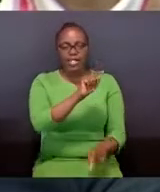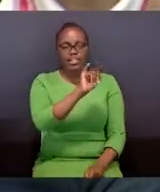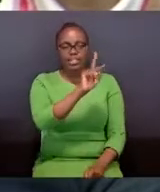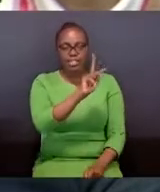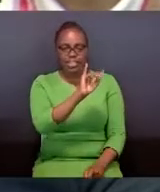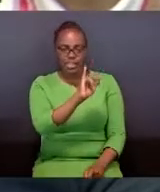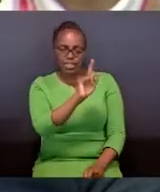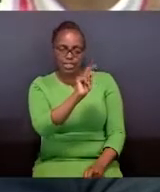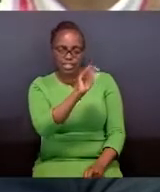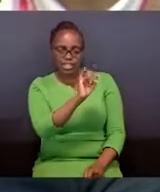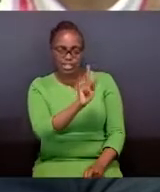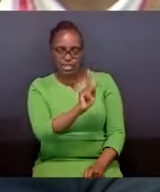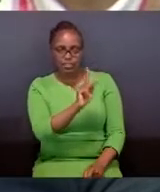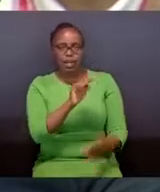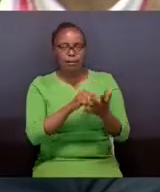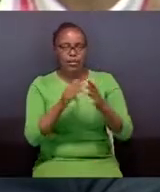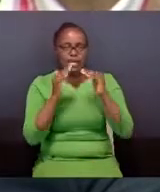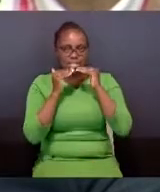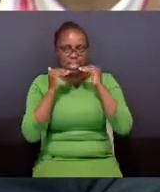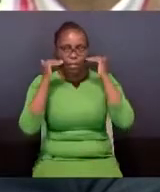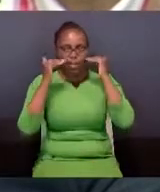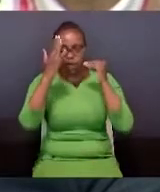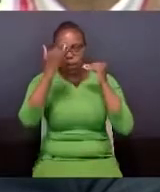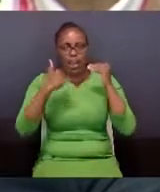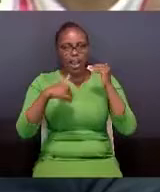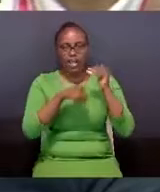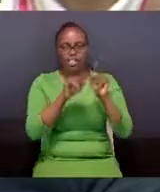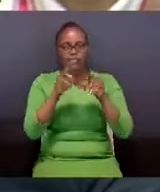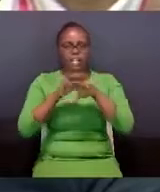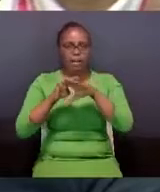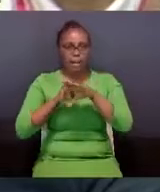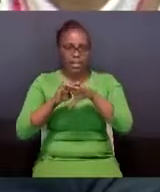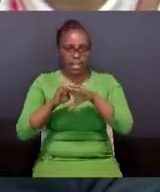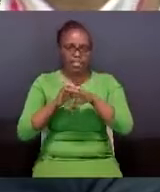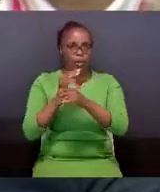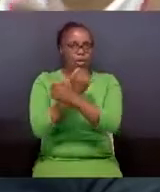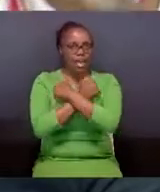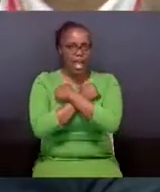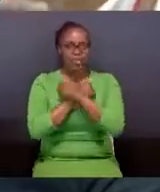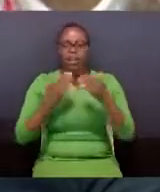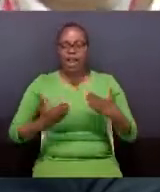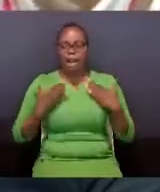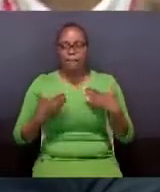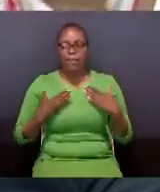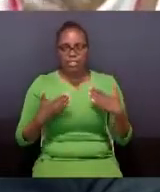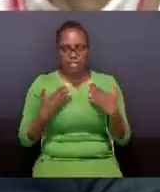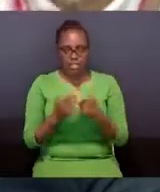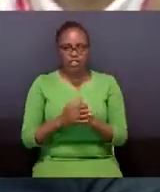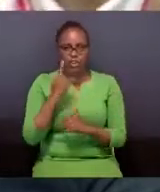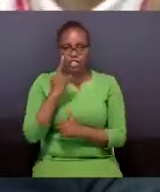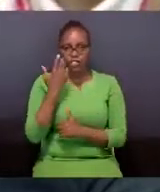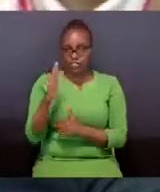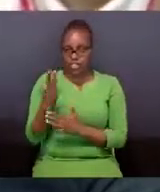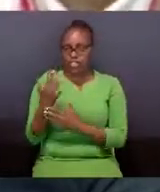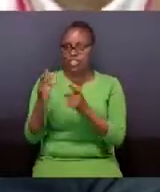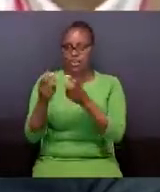word that means smile. Because we in Madagascar, we love happiness. As you can see with the